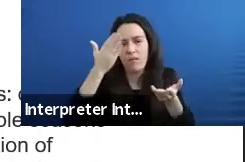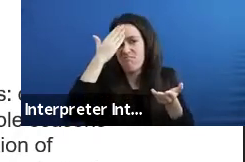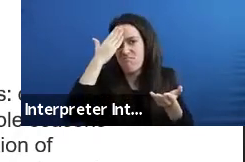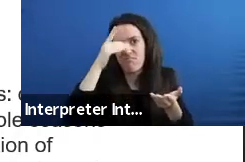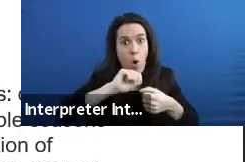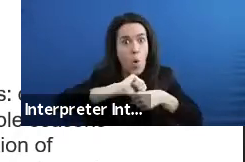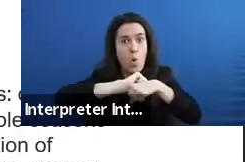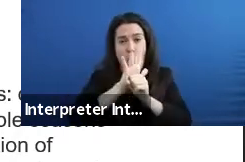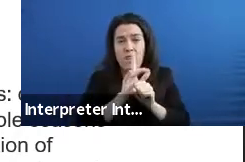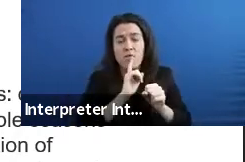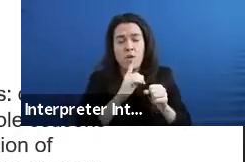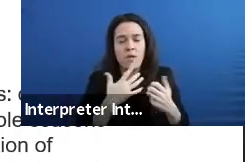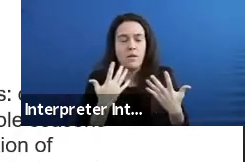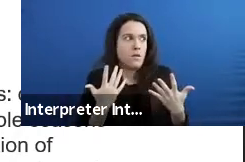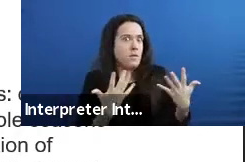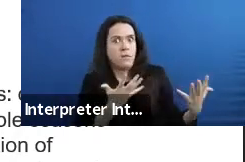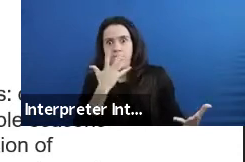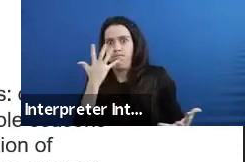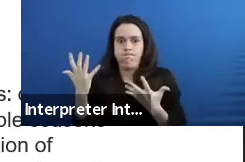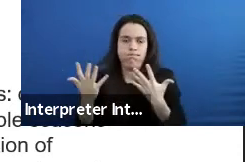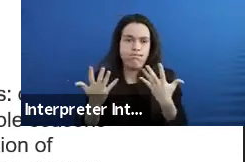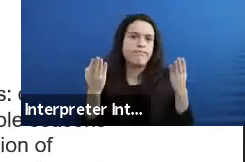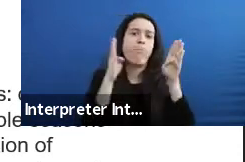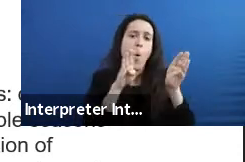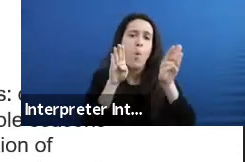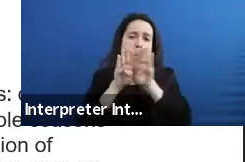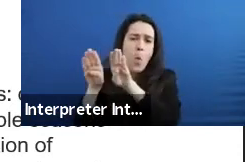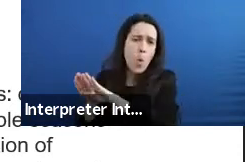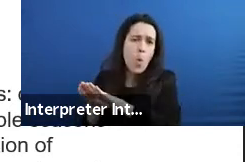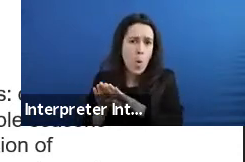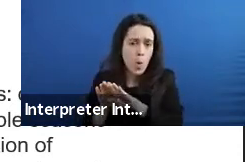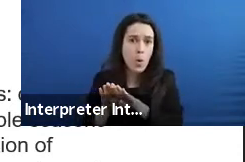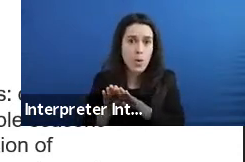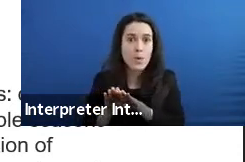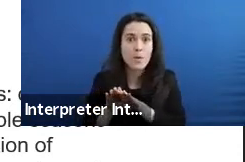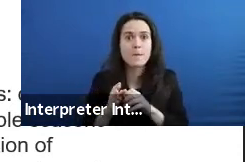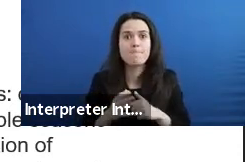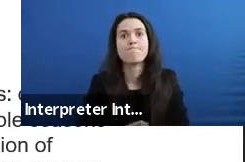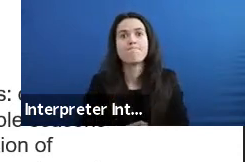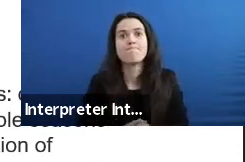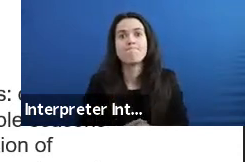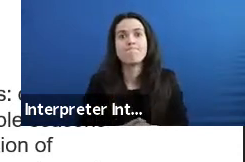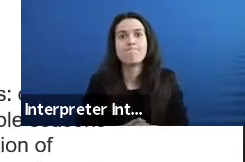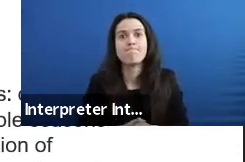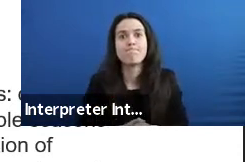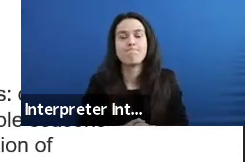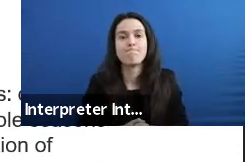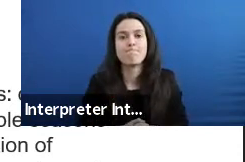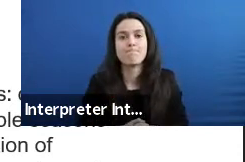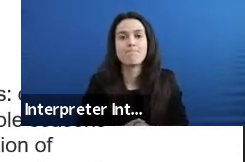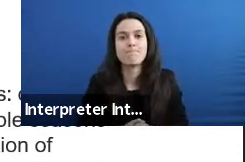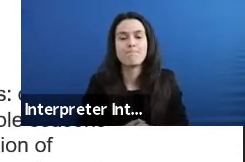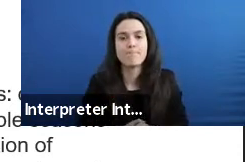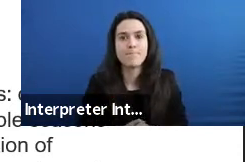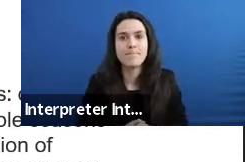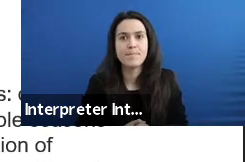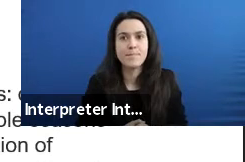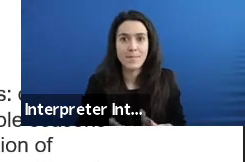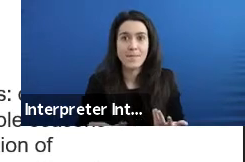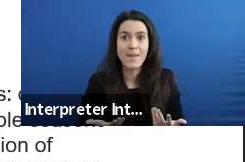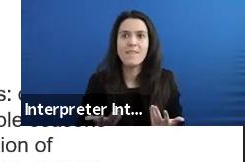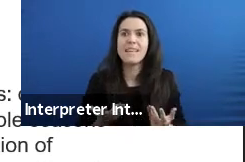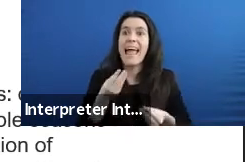affecting the theater sector. It's brought some very critical economic and